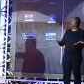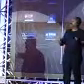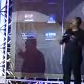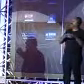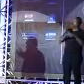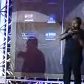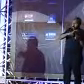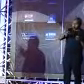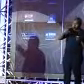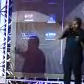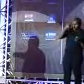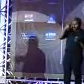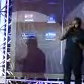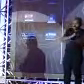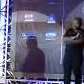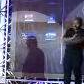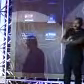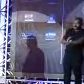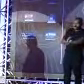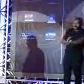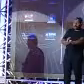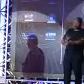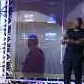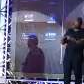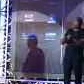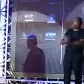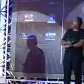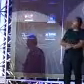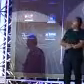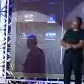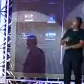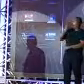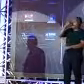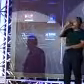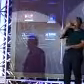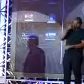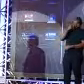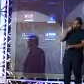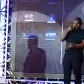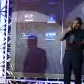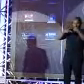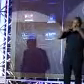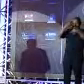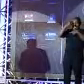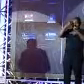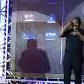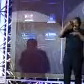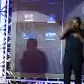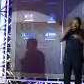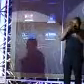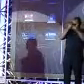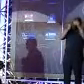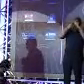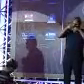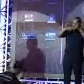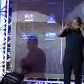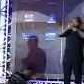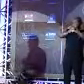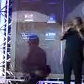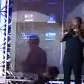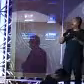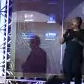other companies and corporations are also encouraged to do research. And there's been considerable pressure on